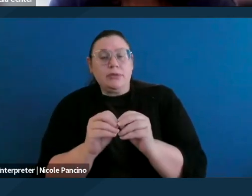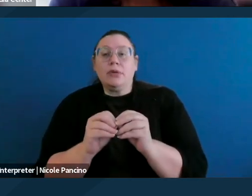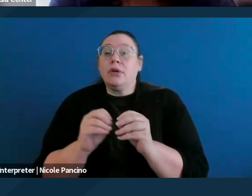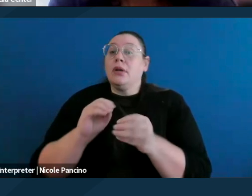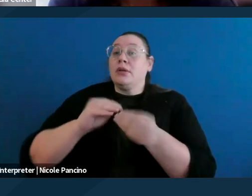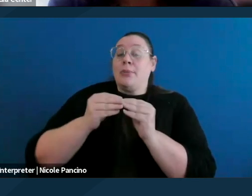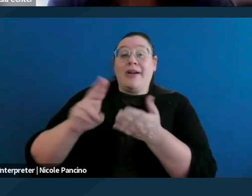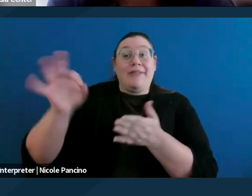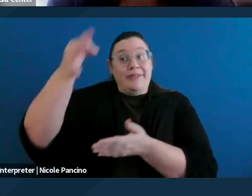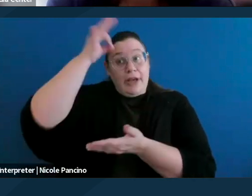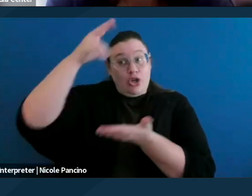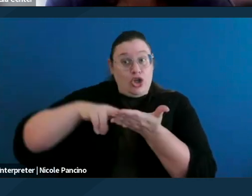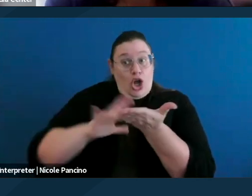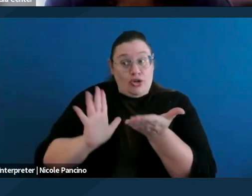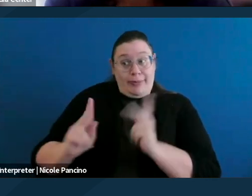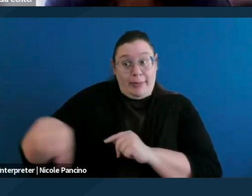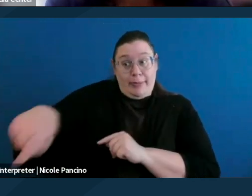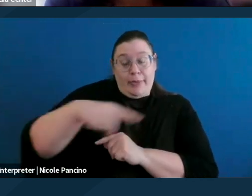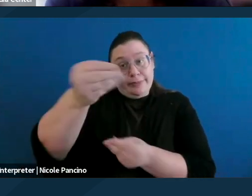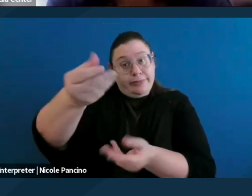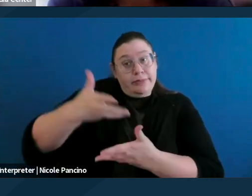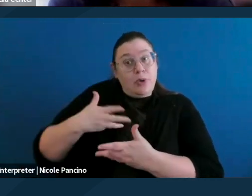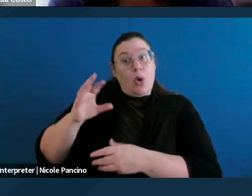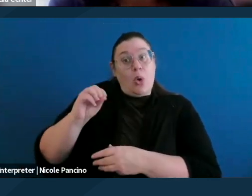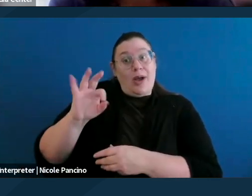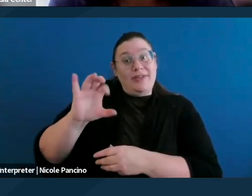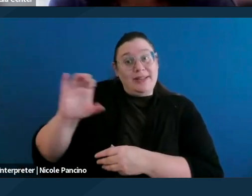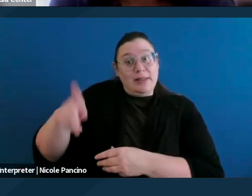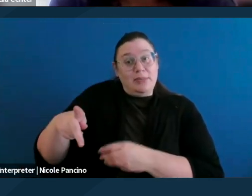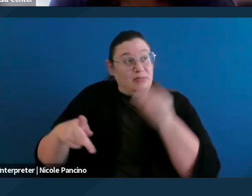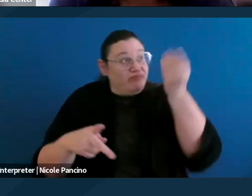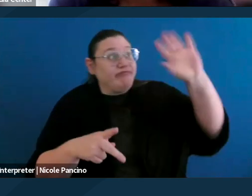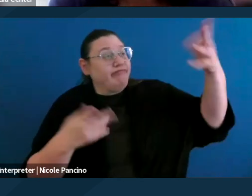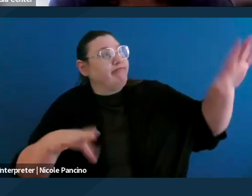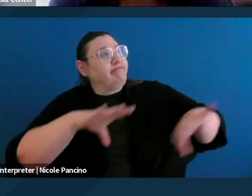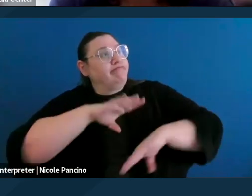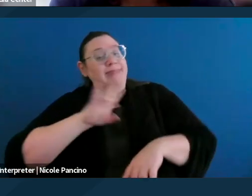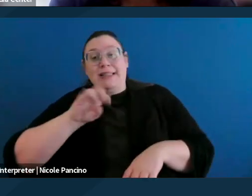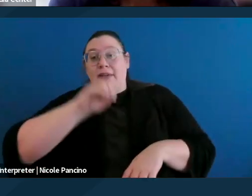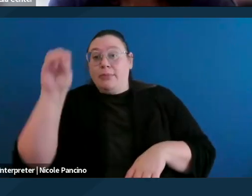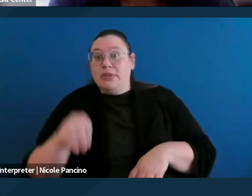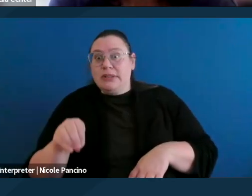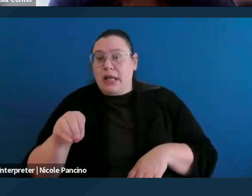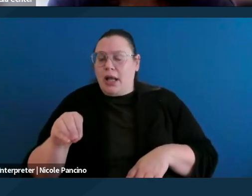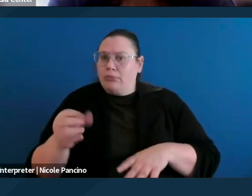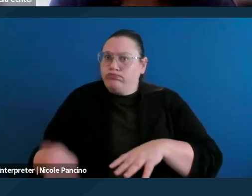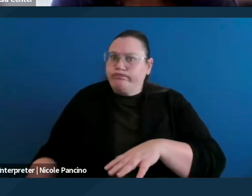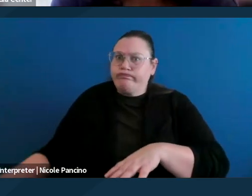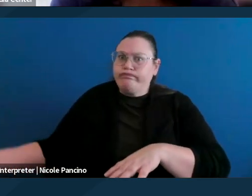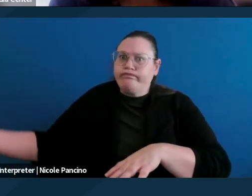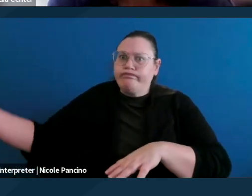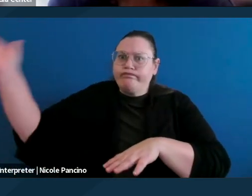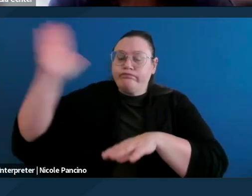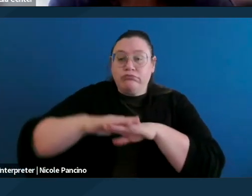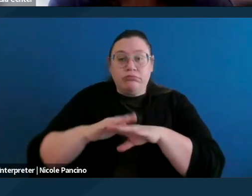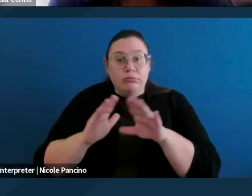contractors that reported to OFCCP that they had met the 7% increased substantially. We don't exactly know